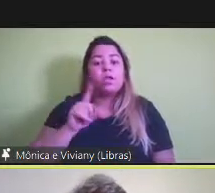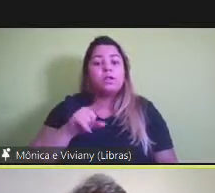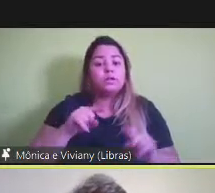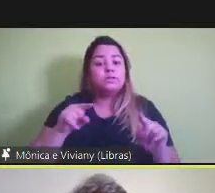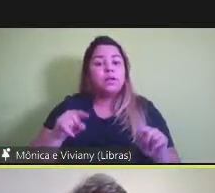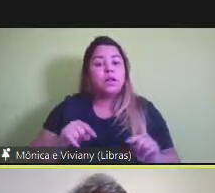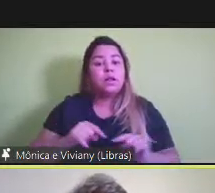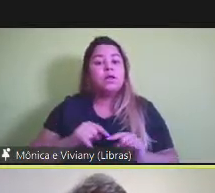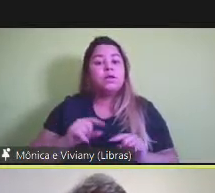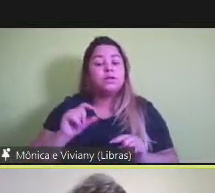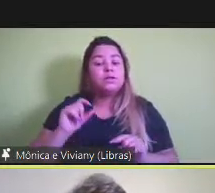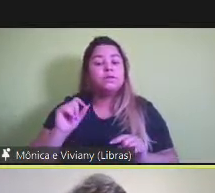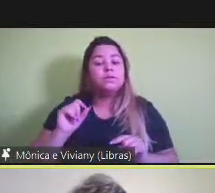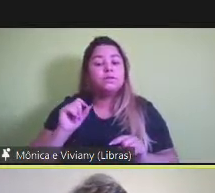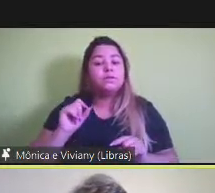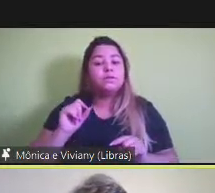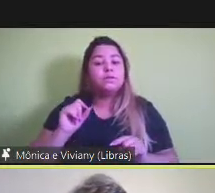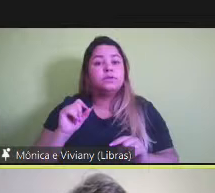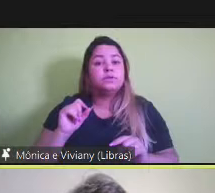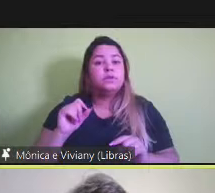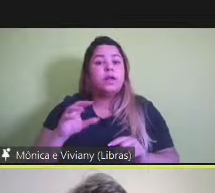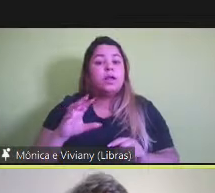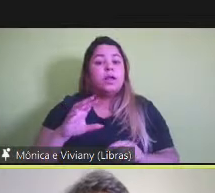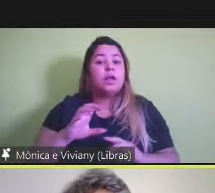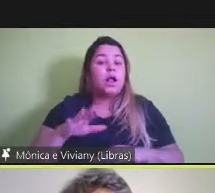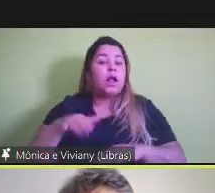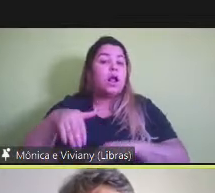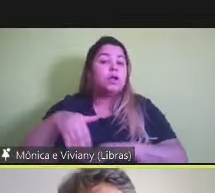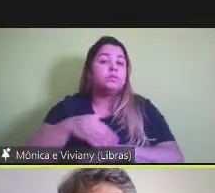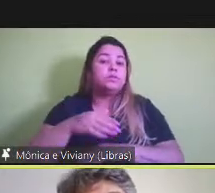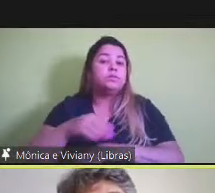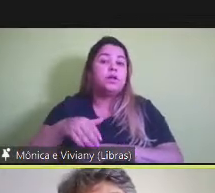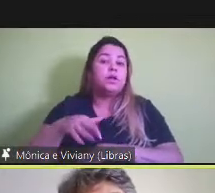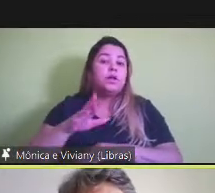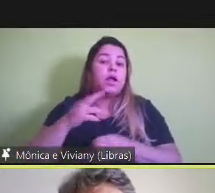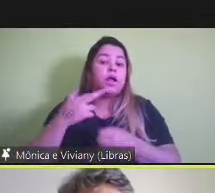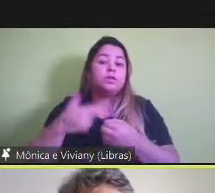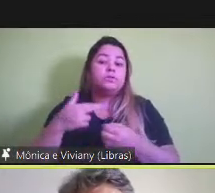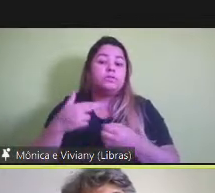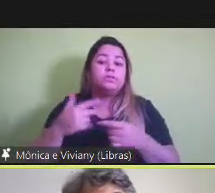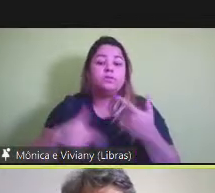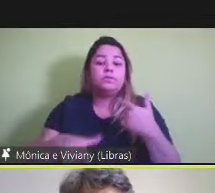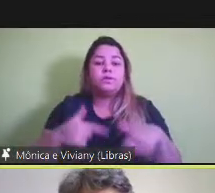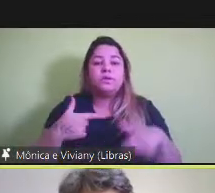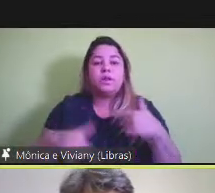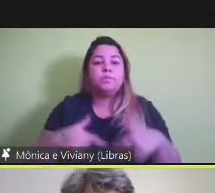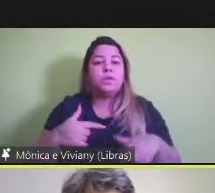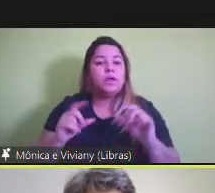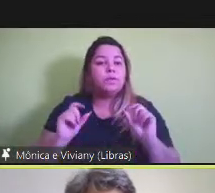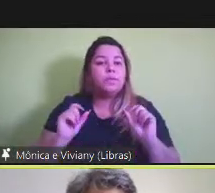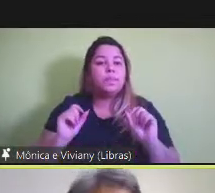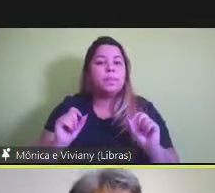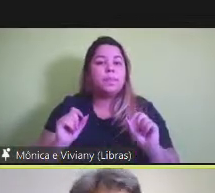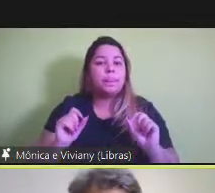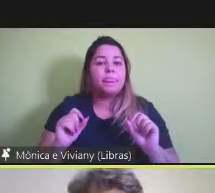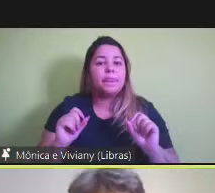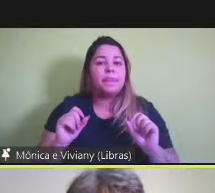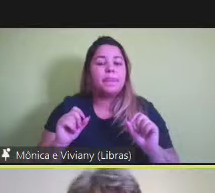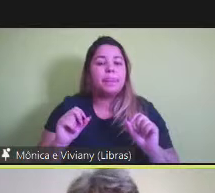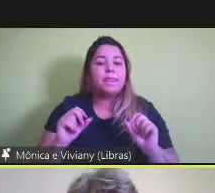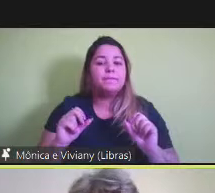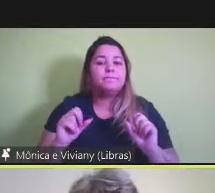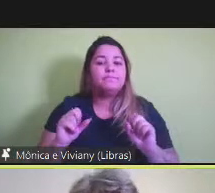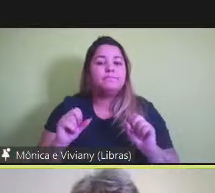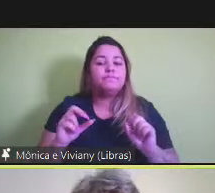about now, which is the region, the destination of the work, which